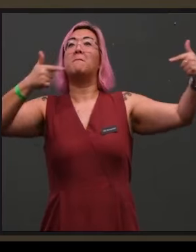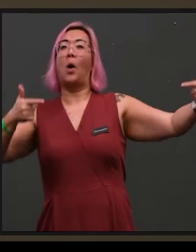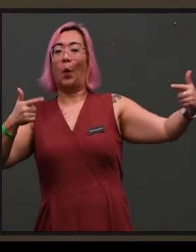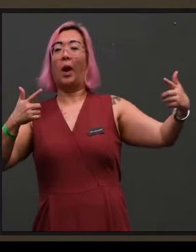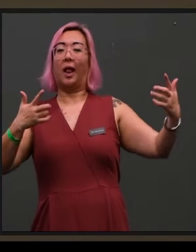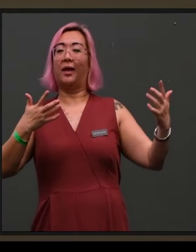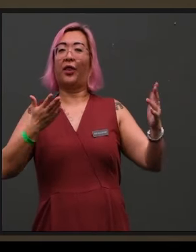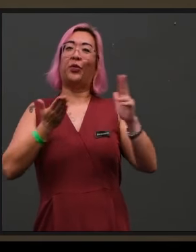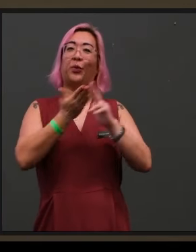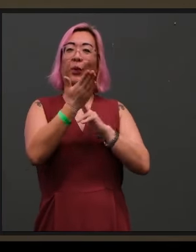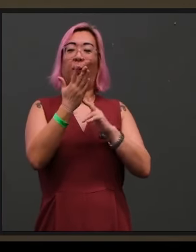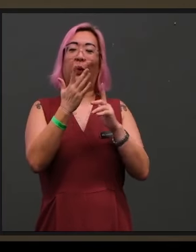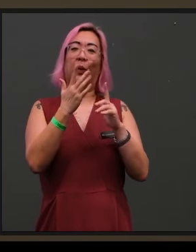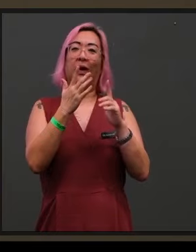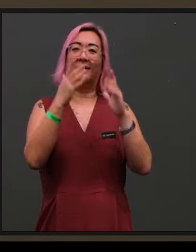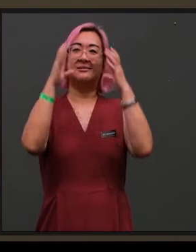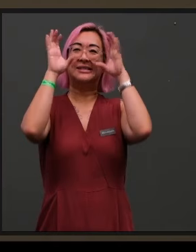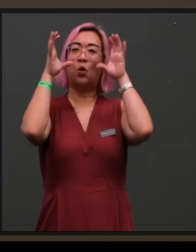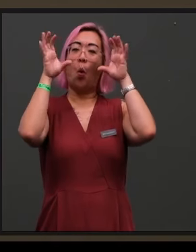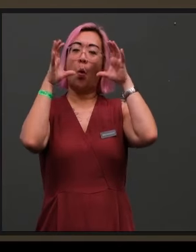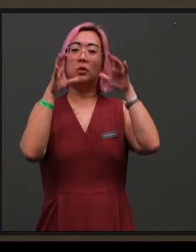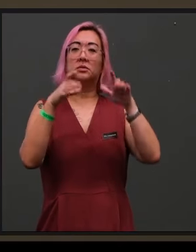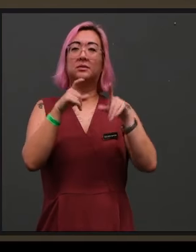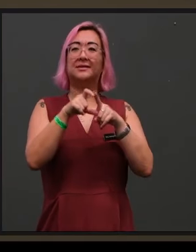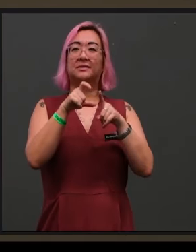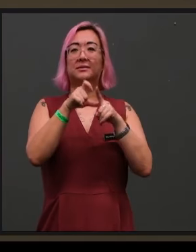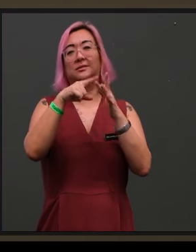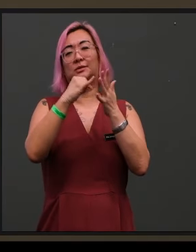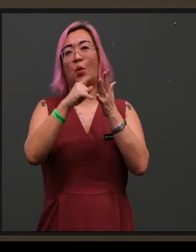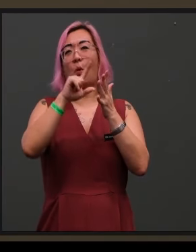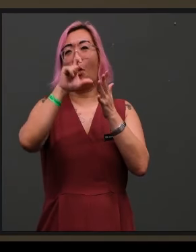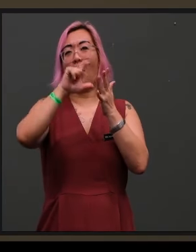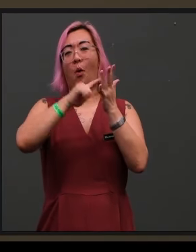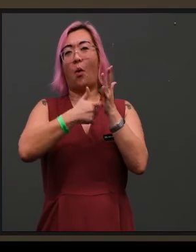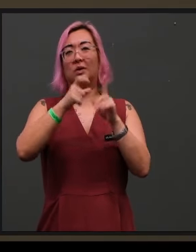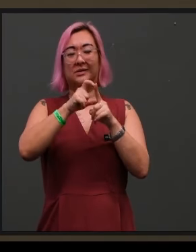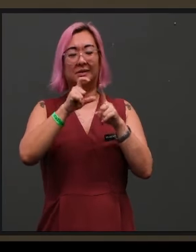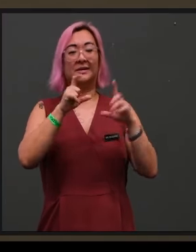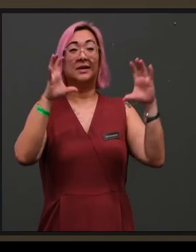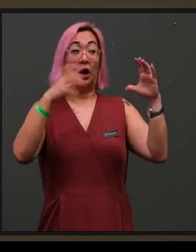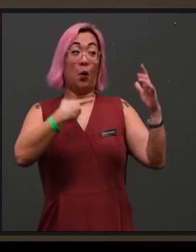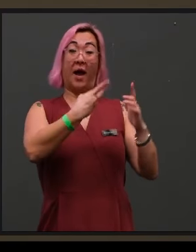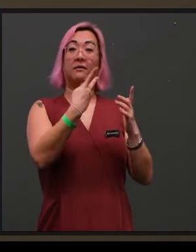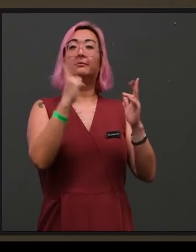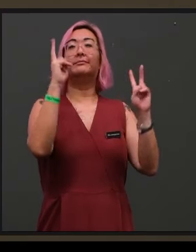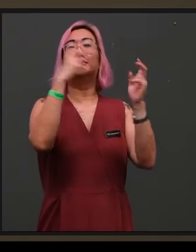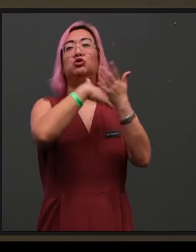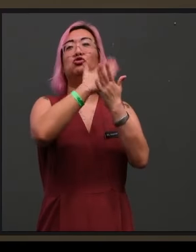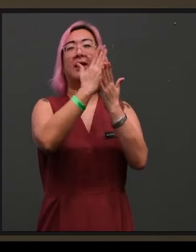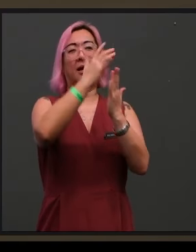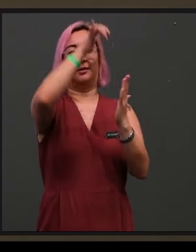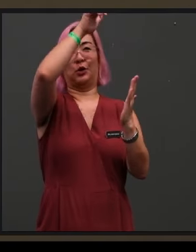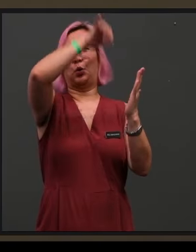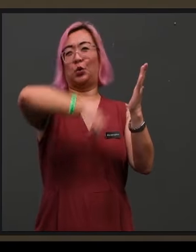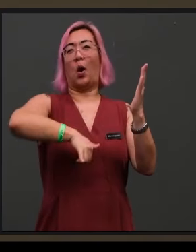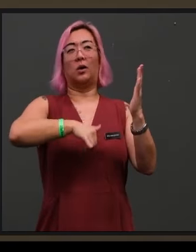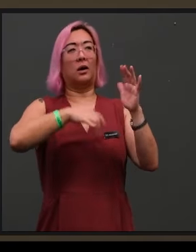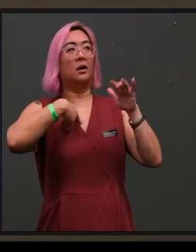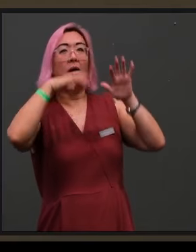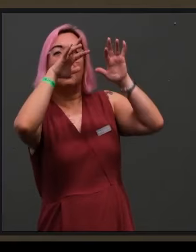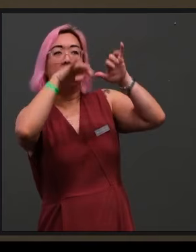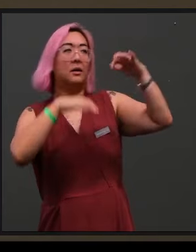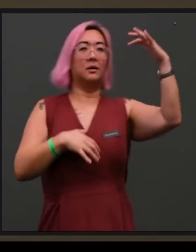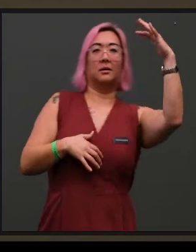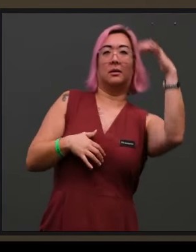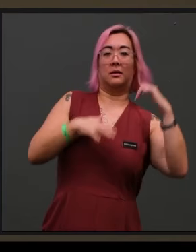open and just trying to write out things that both made us laugh, and if I could make him laugh or if he could make me